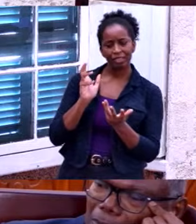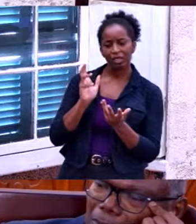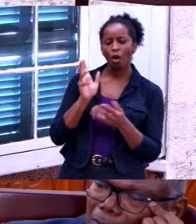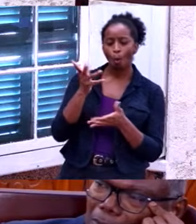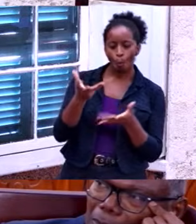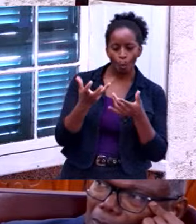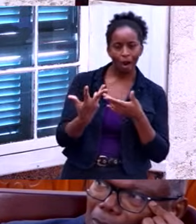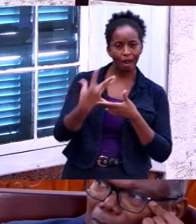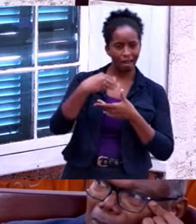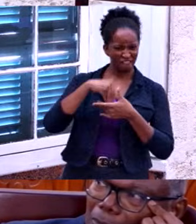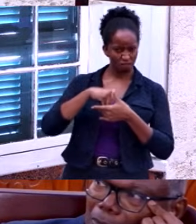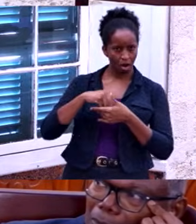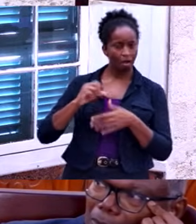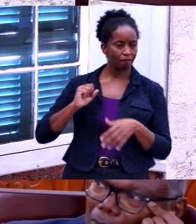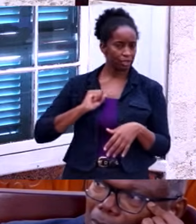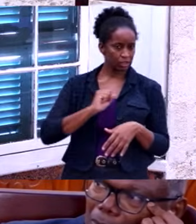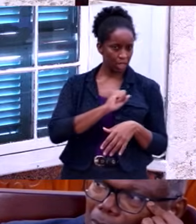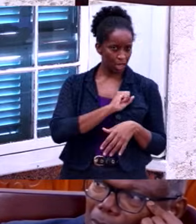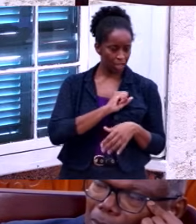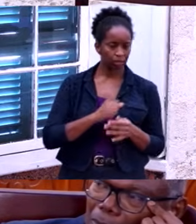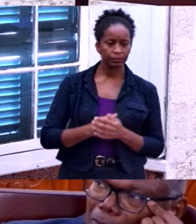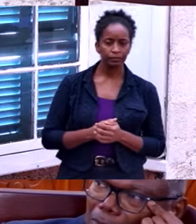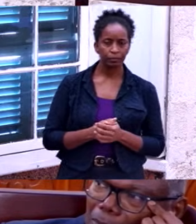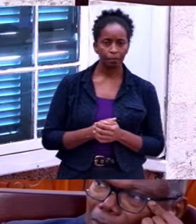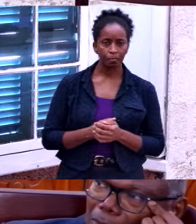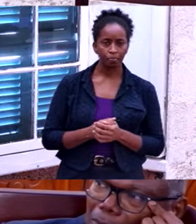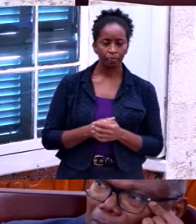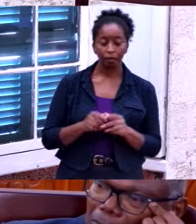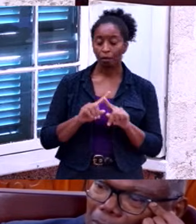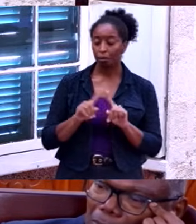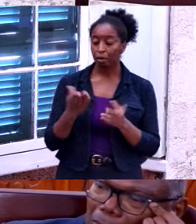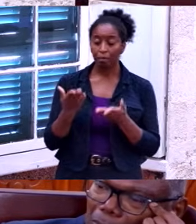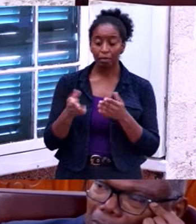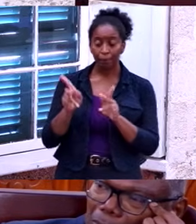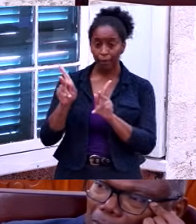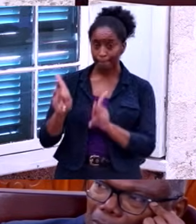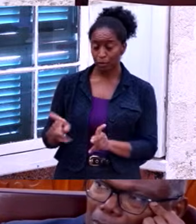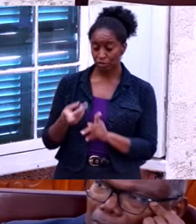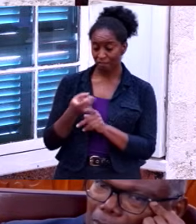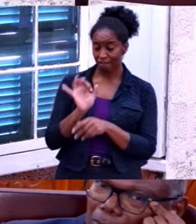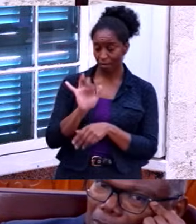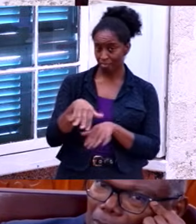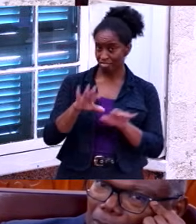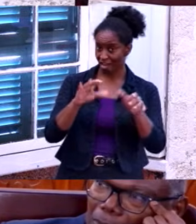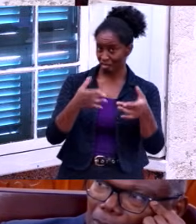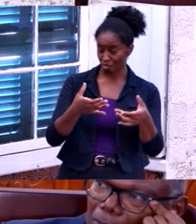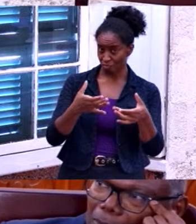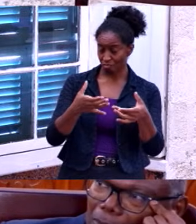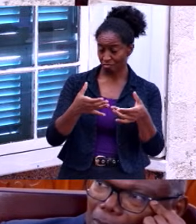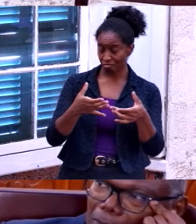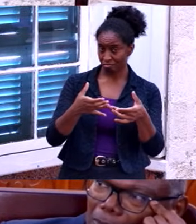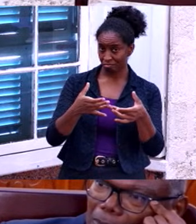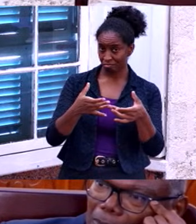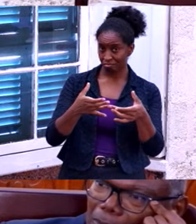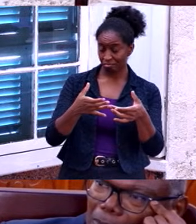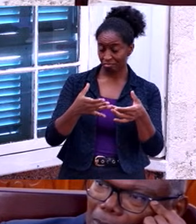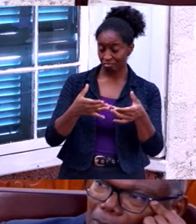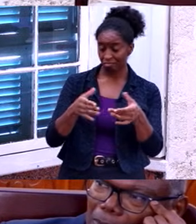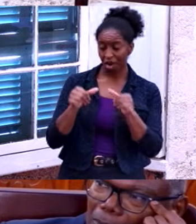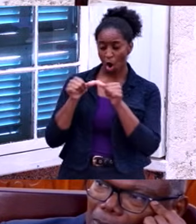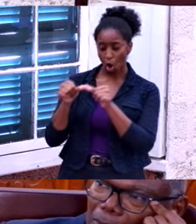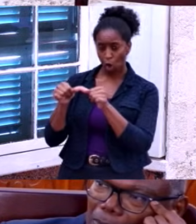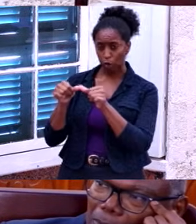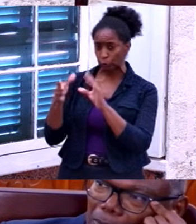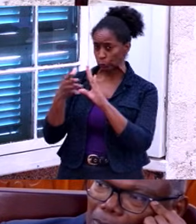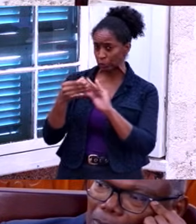but who the named representative, for whatever reason, no longer truly speaks on behalf of.